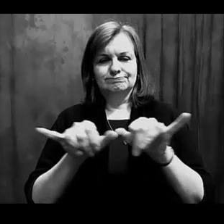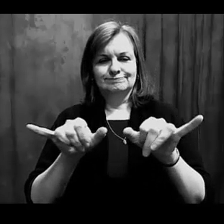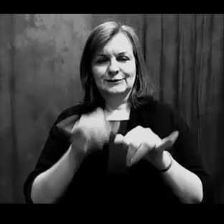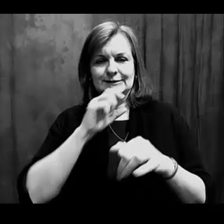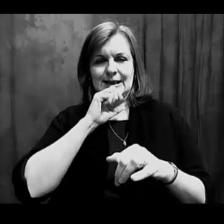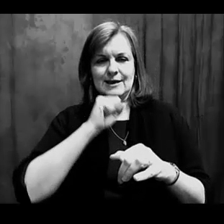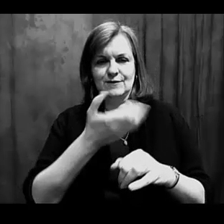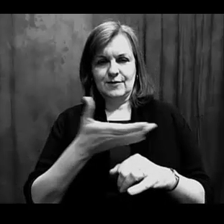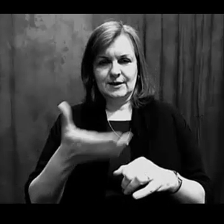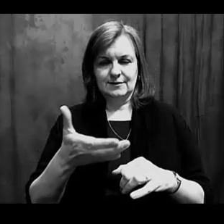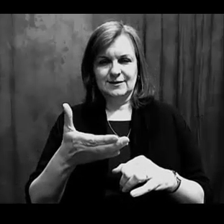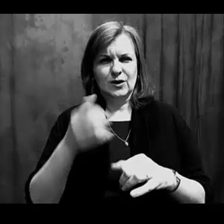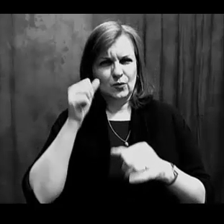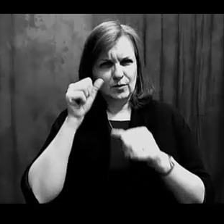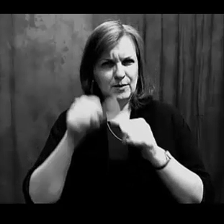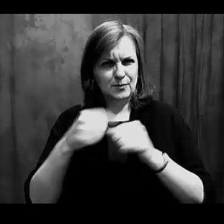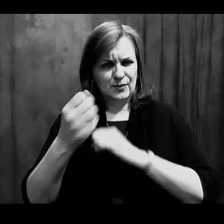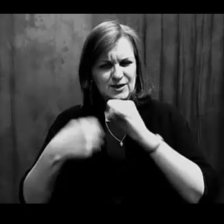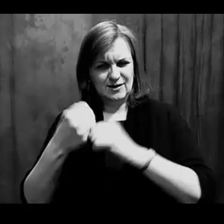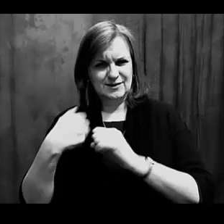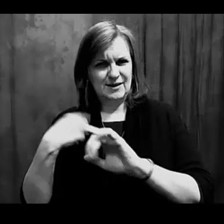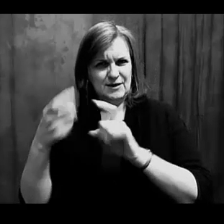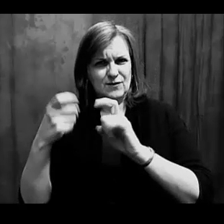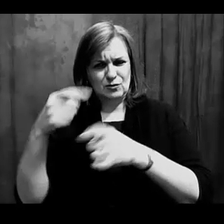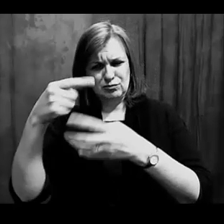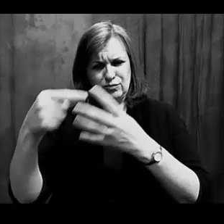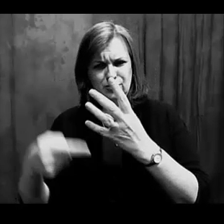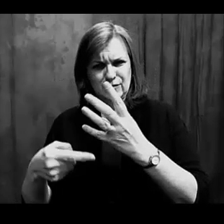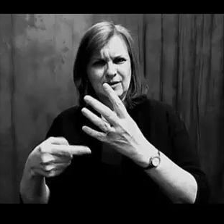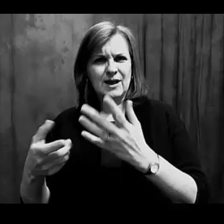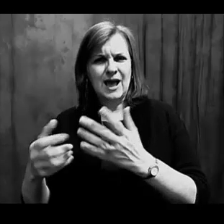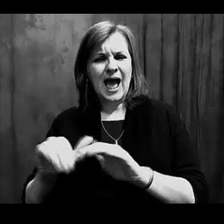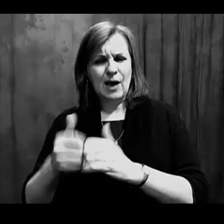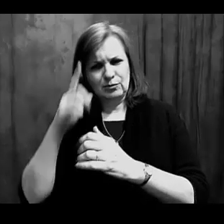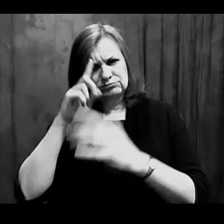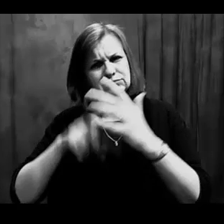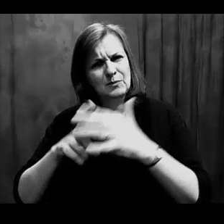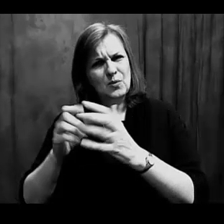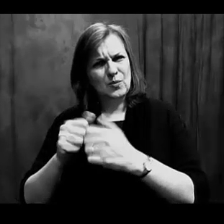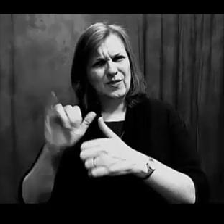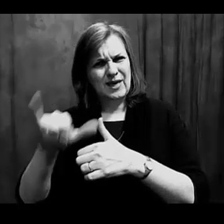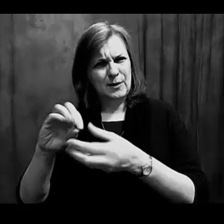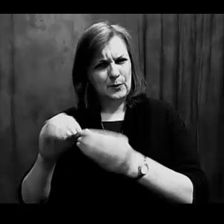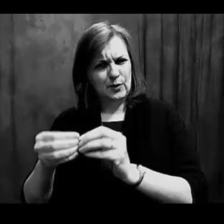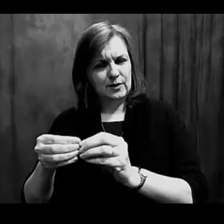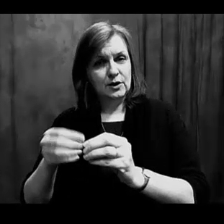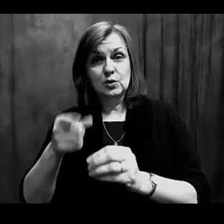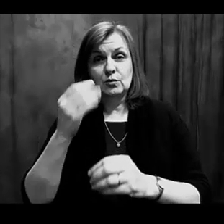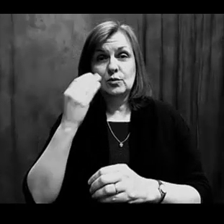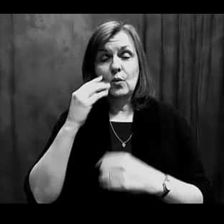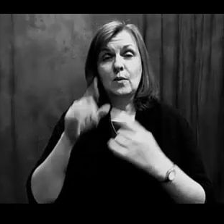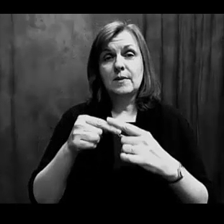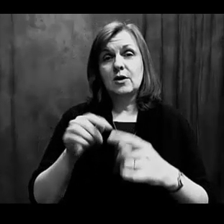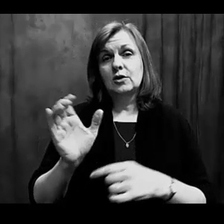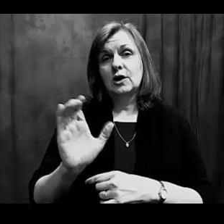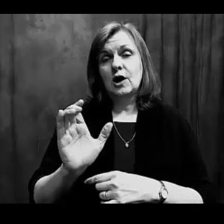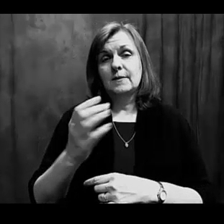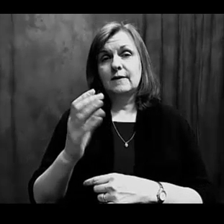actually put these timelines, these years that I keep giving you. How are we coming up with this? Well, many of you are probably familiar